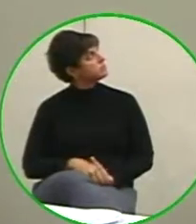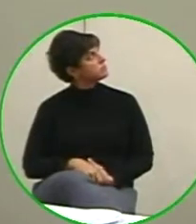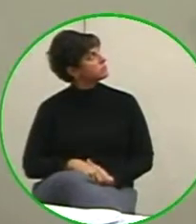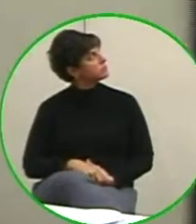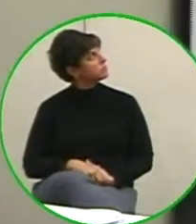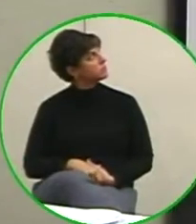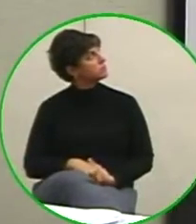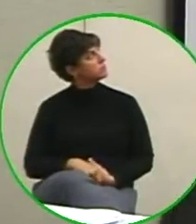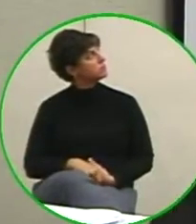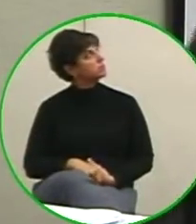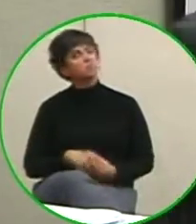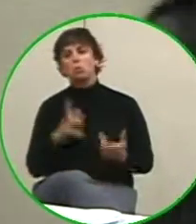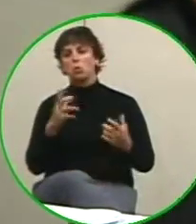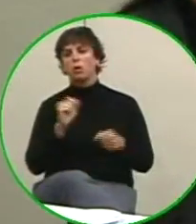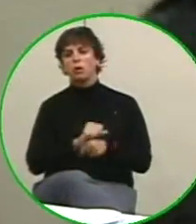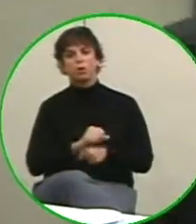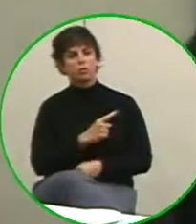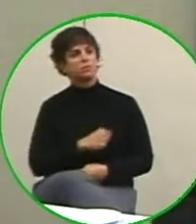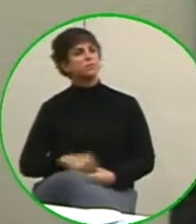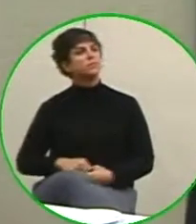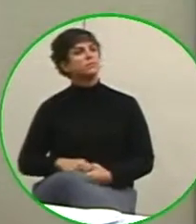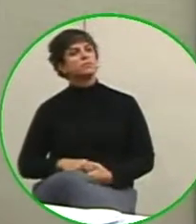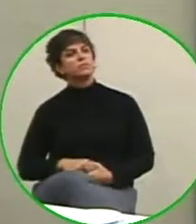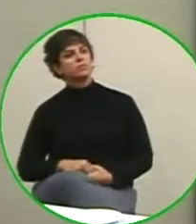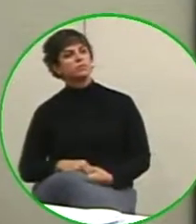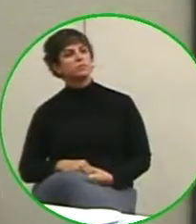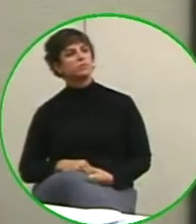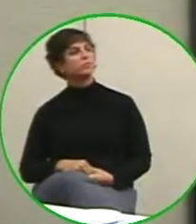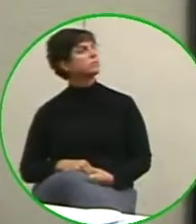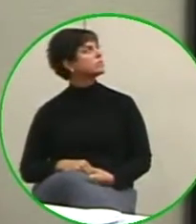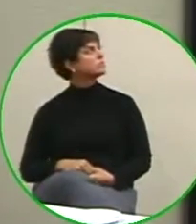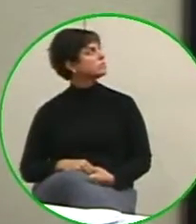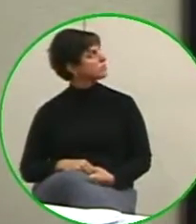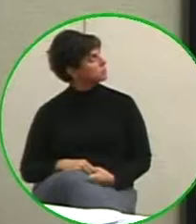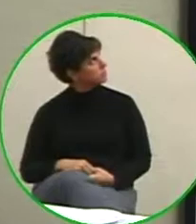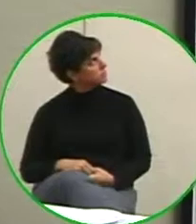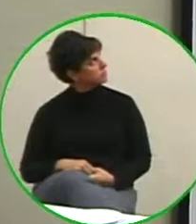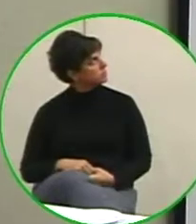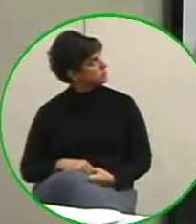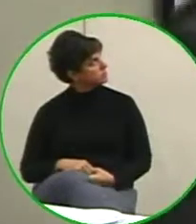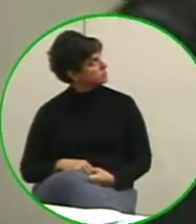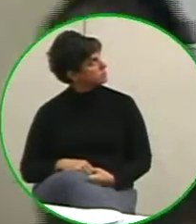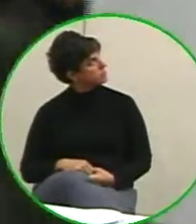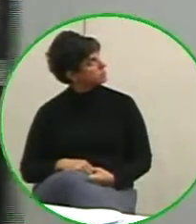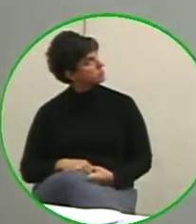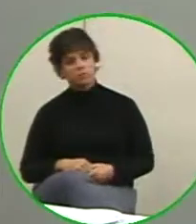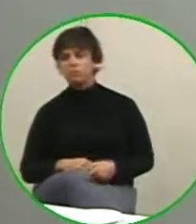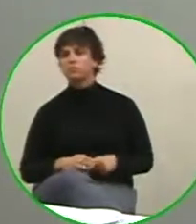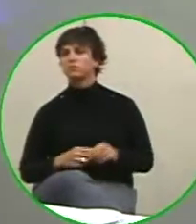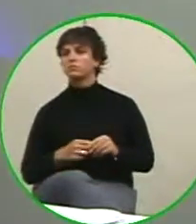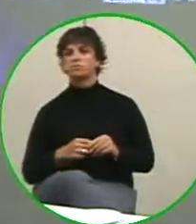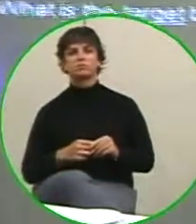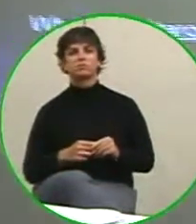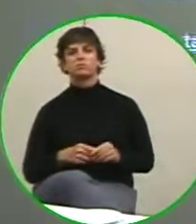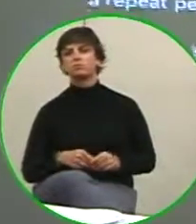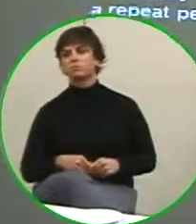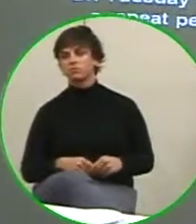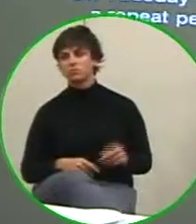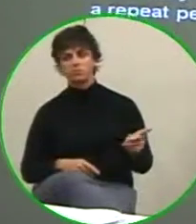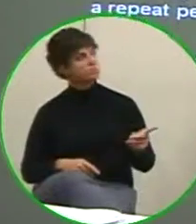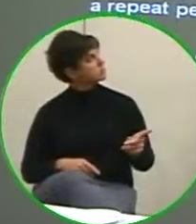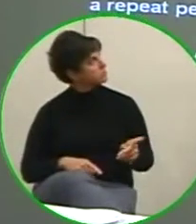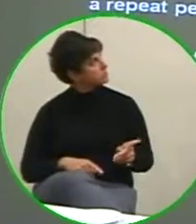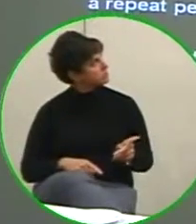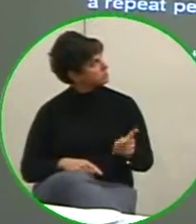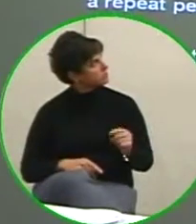Let's try some quick work here. Whoop. On Monday, Todd gets sent to the office for making obnoxious comments during